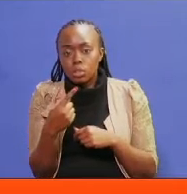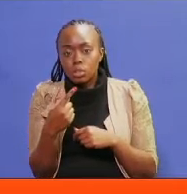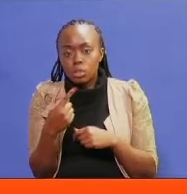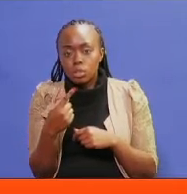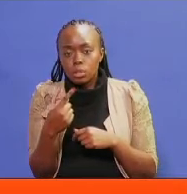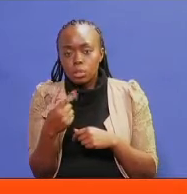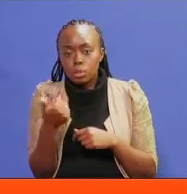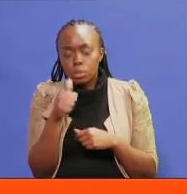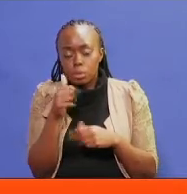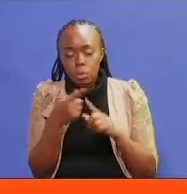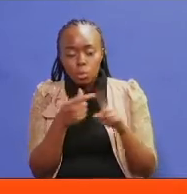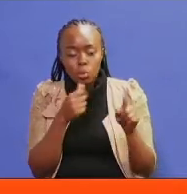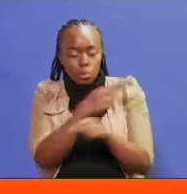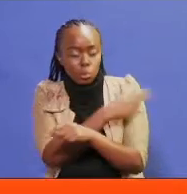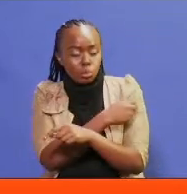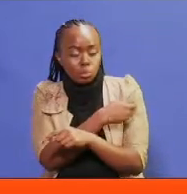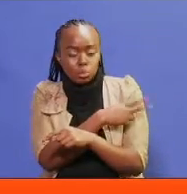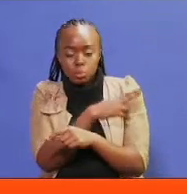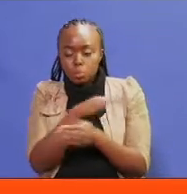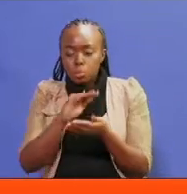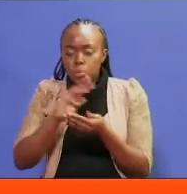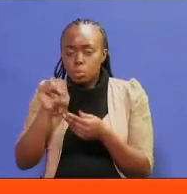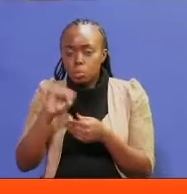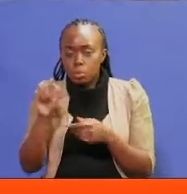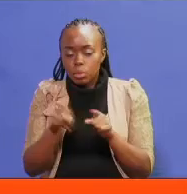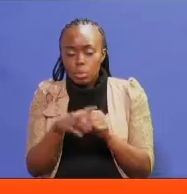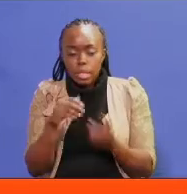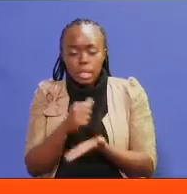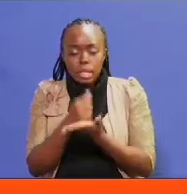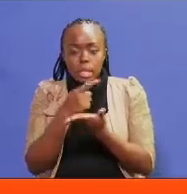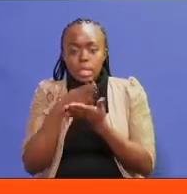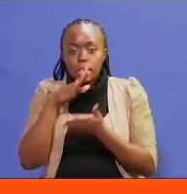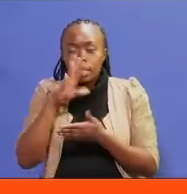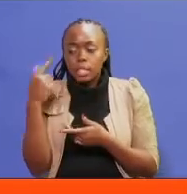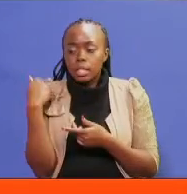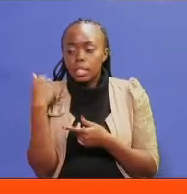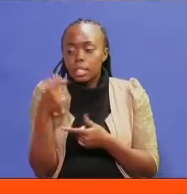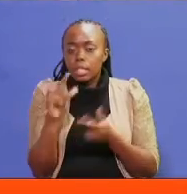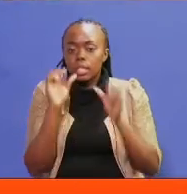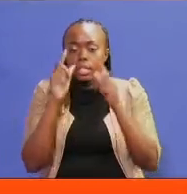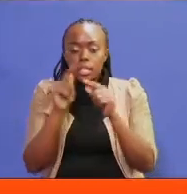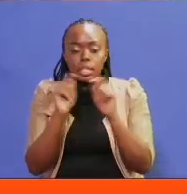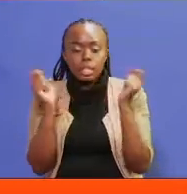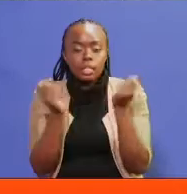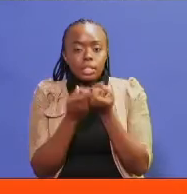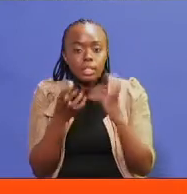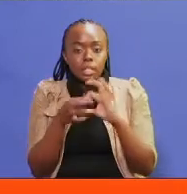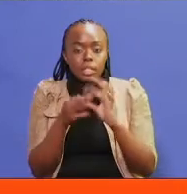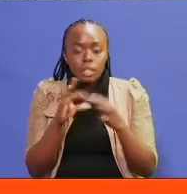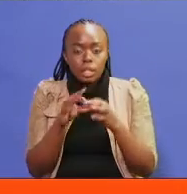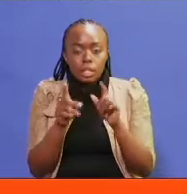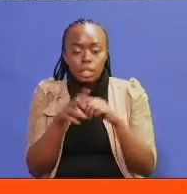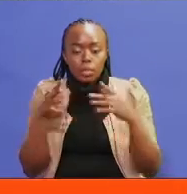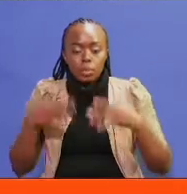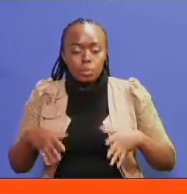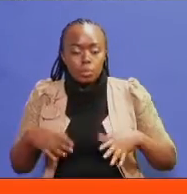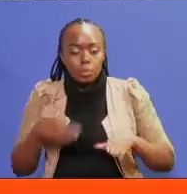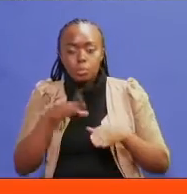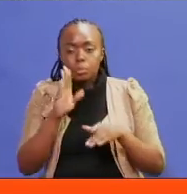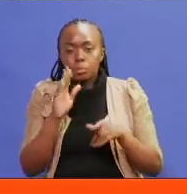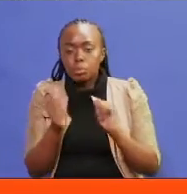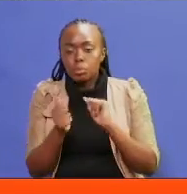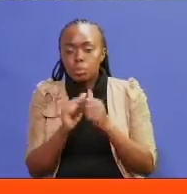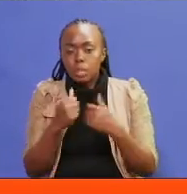Malindi Hospital, tumesaidiana na wao, tumepata namba zao, tumejaribu kuconnect na pia na watu wa kwao. The sailors were